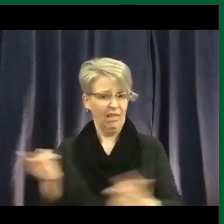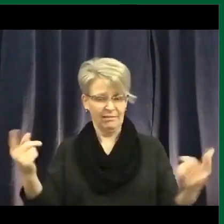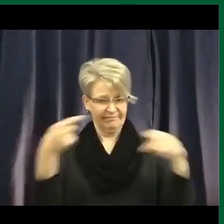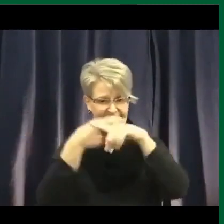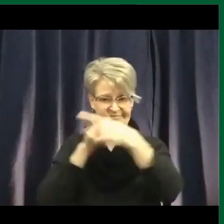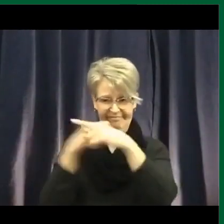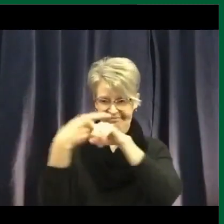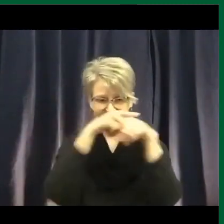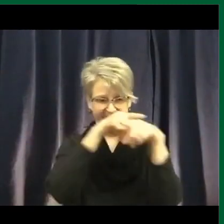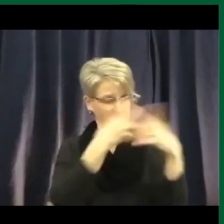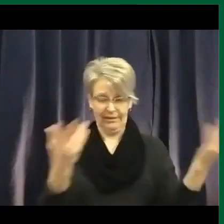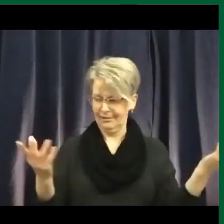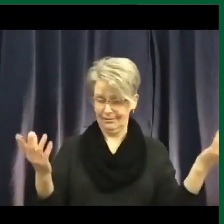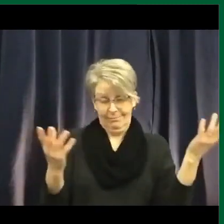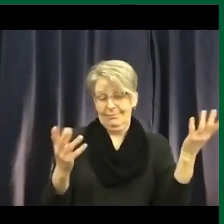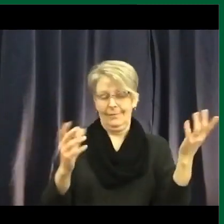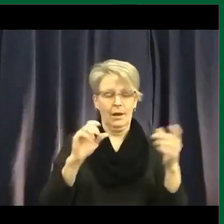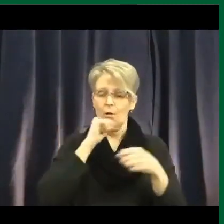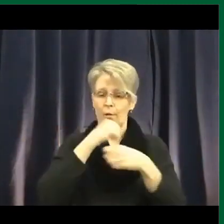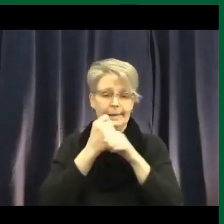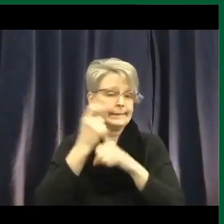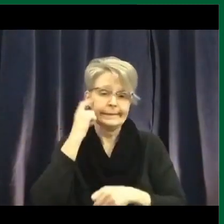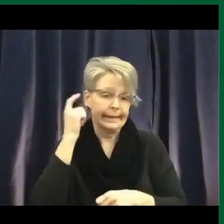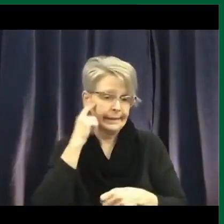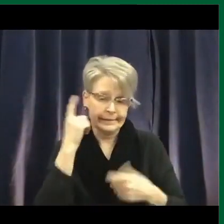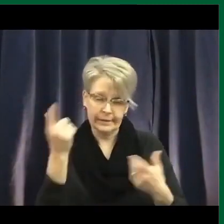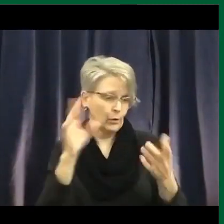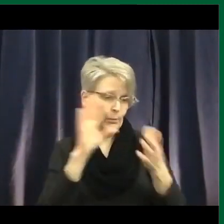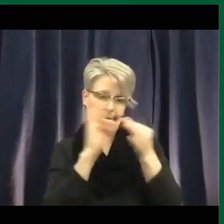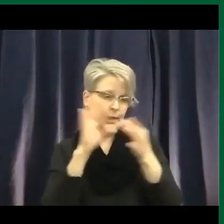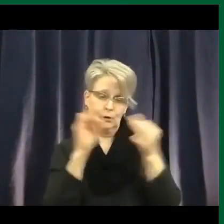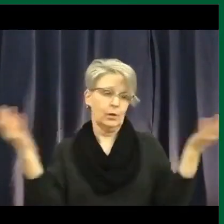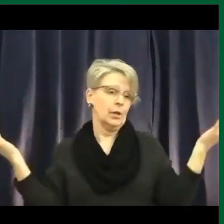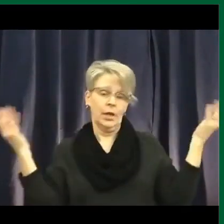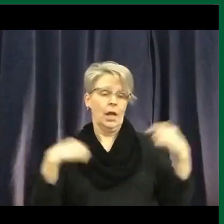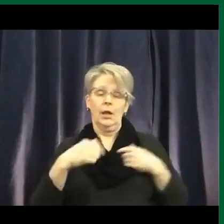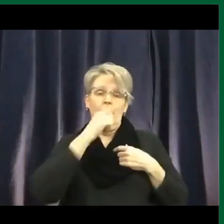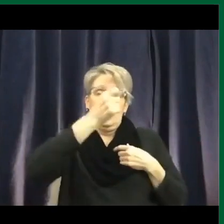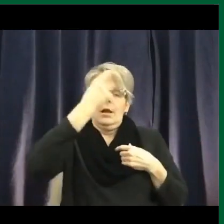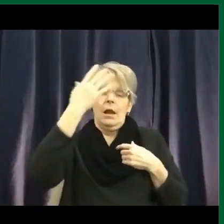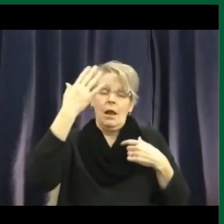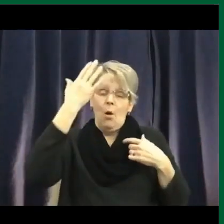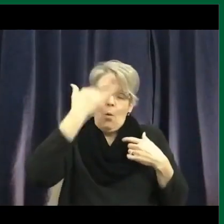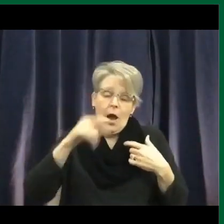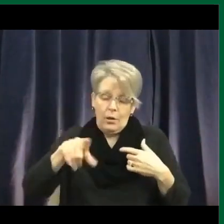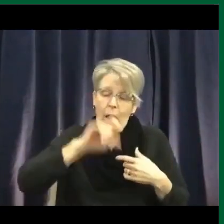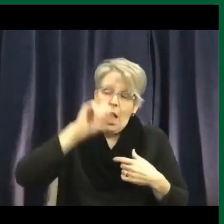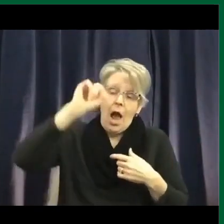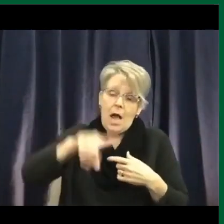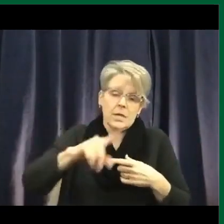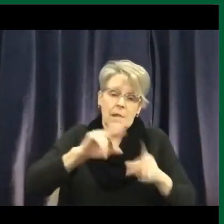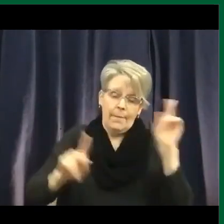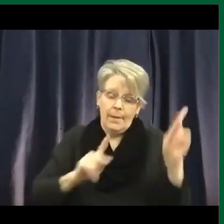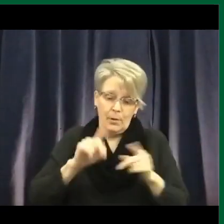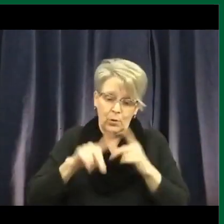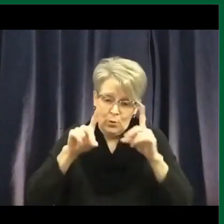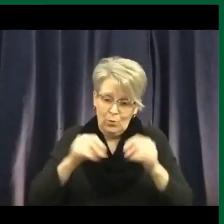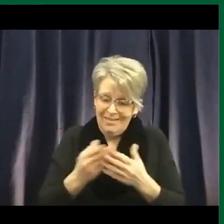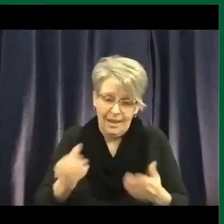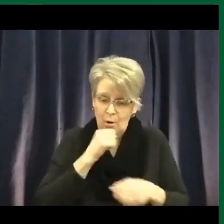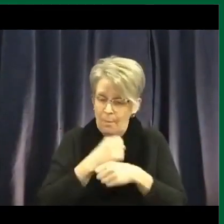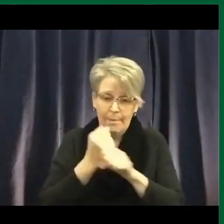today's decisions and the messaging? I guess I don't understand why you're asking people to do things that won't make much sense